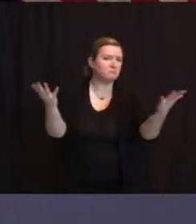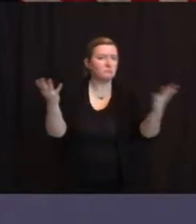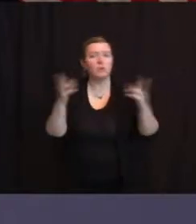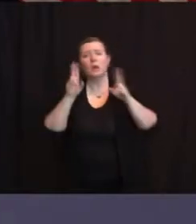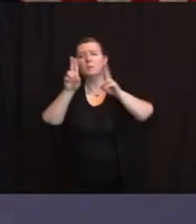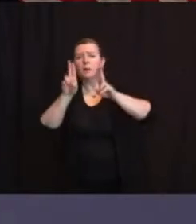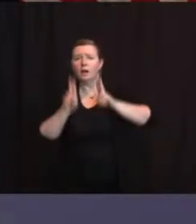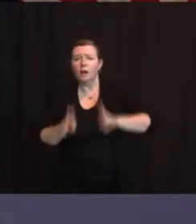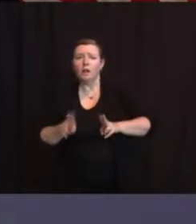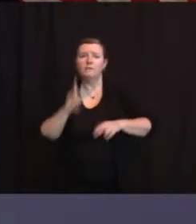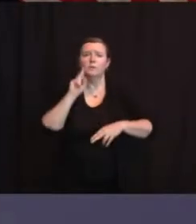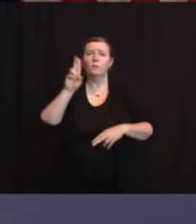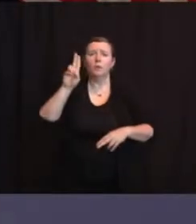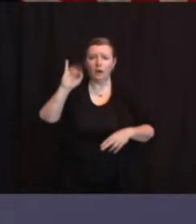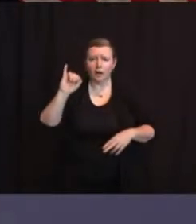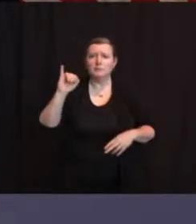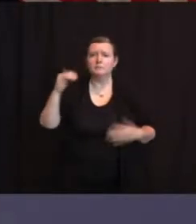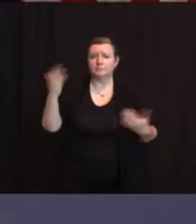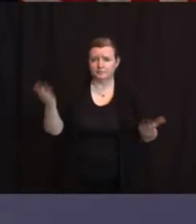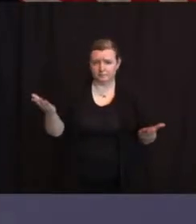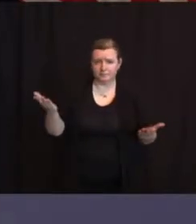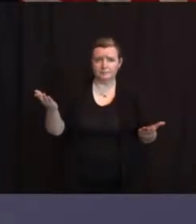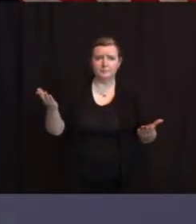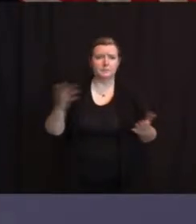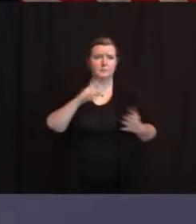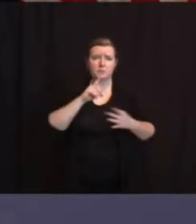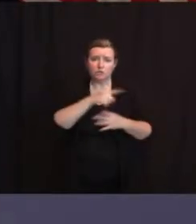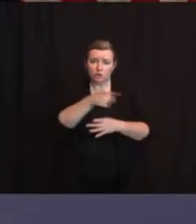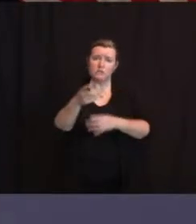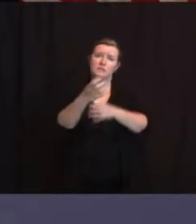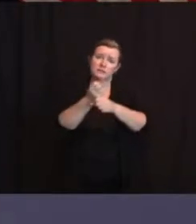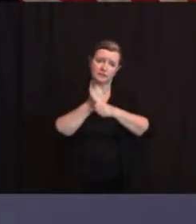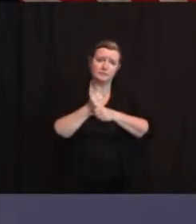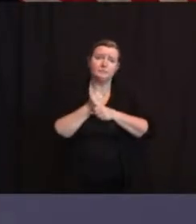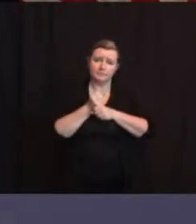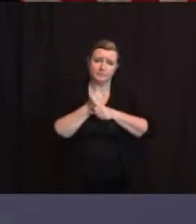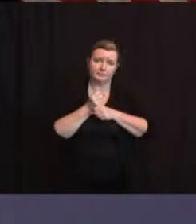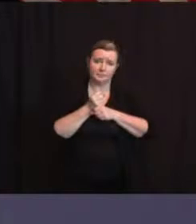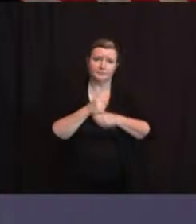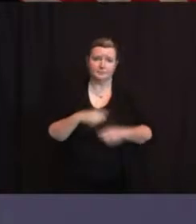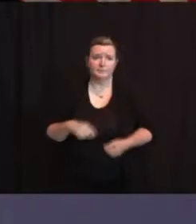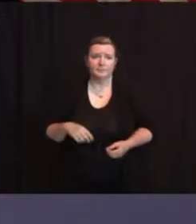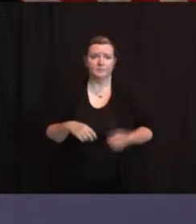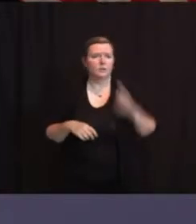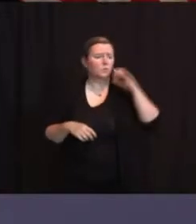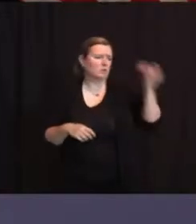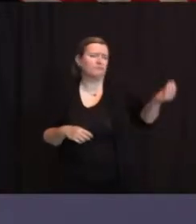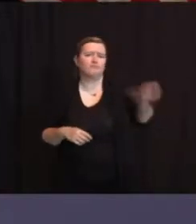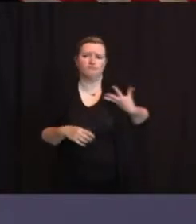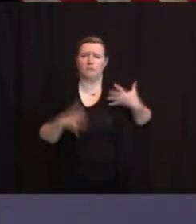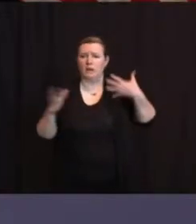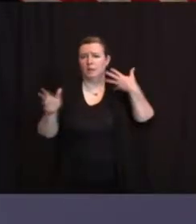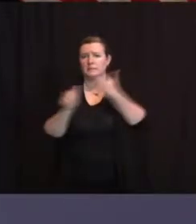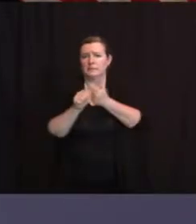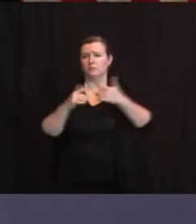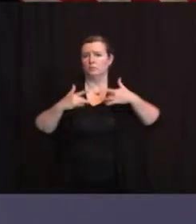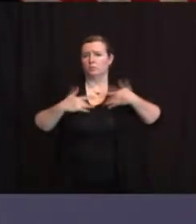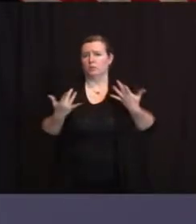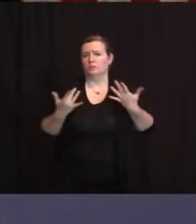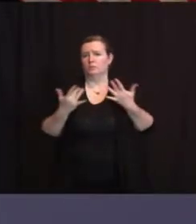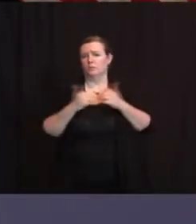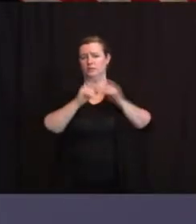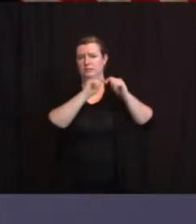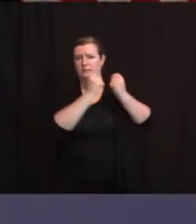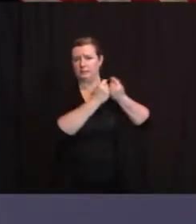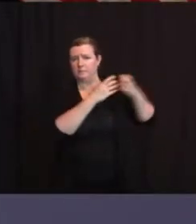is receiving them. And I know that Rob's also going to update us on his team's efforts to ensure the unemployment system and the trust fund that many